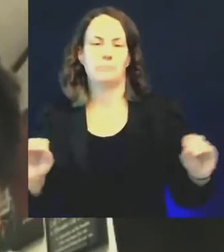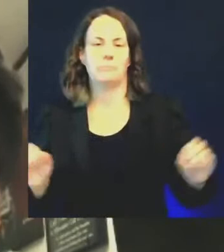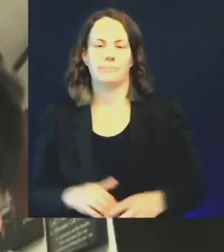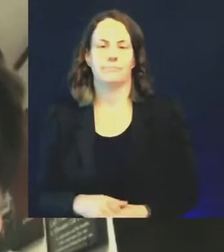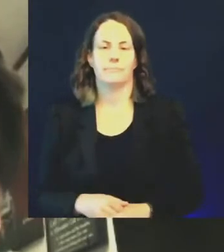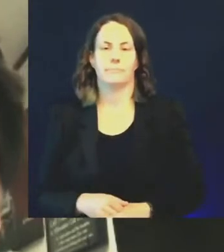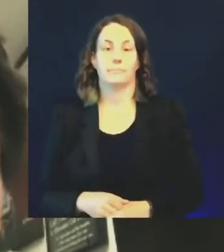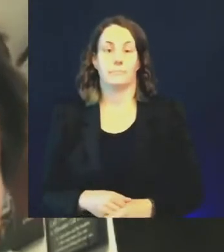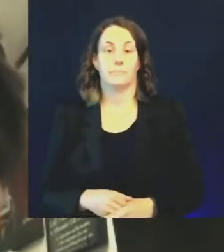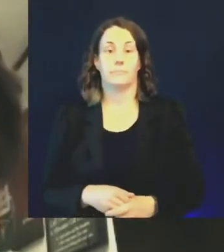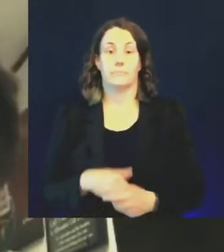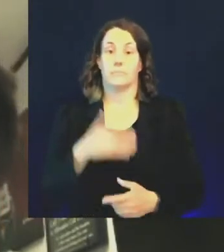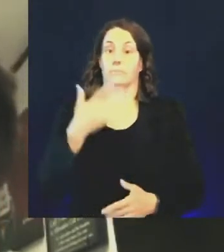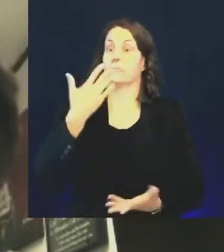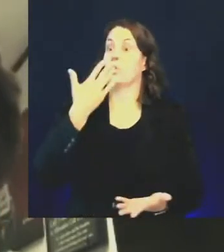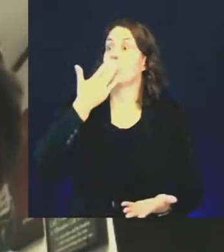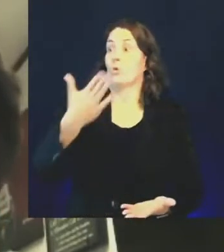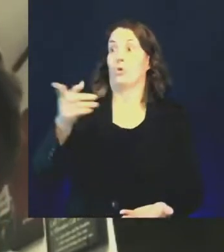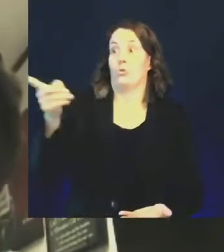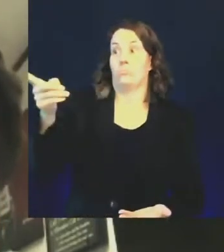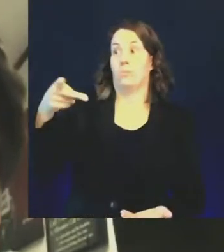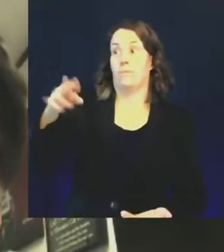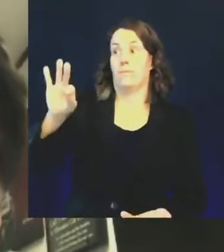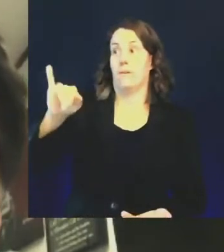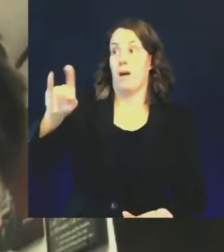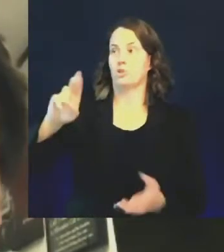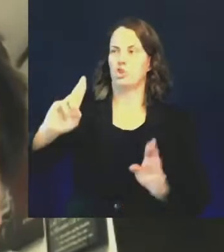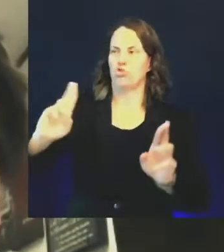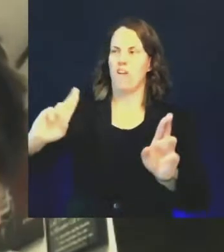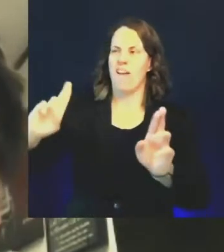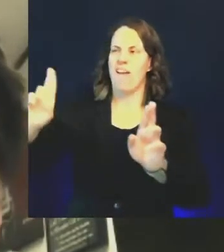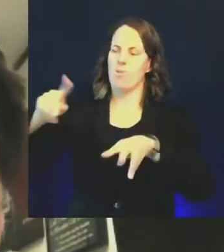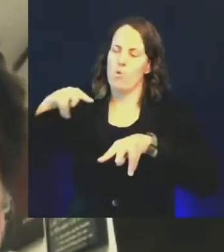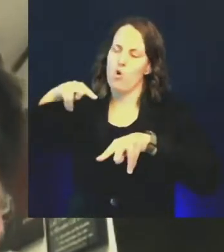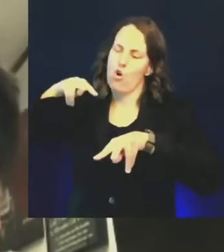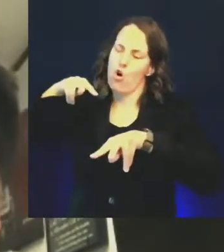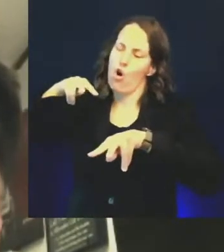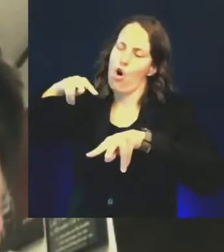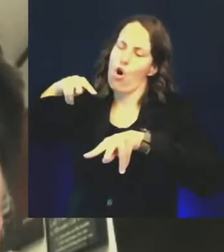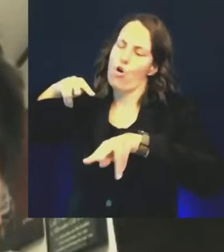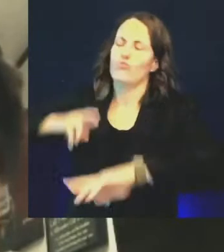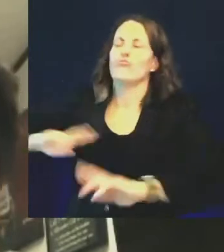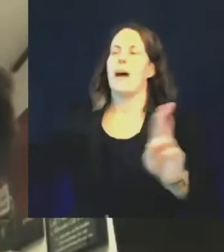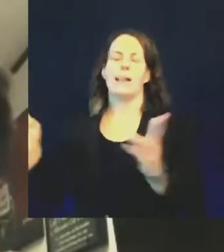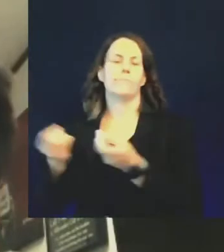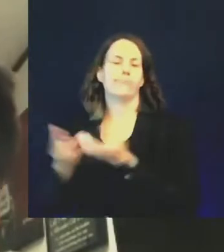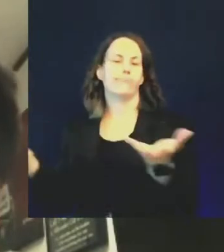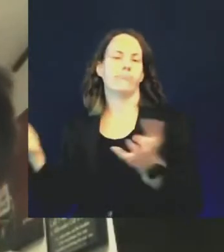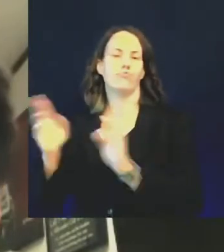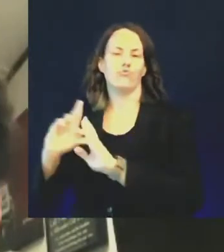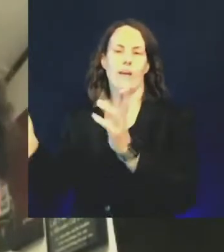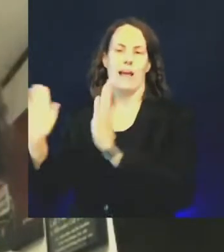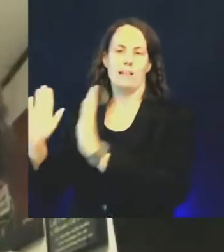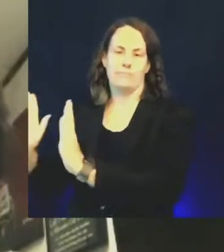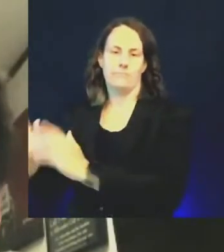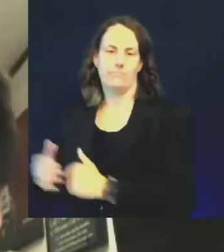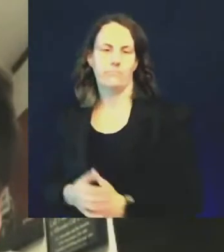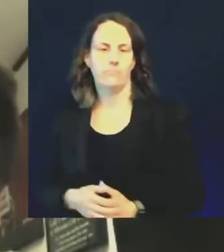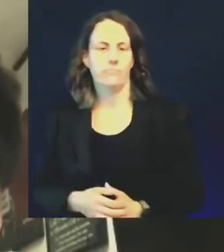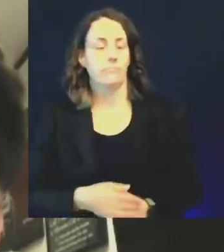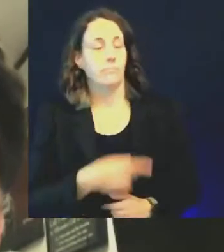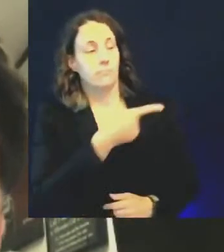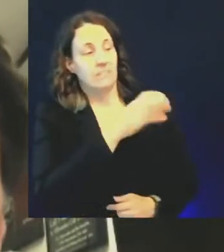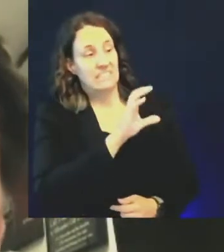being proactive, doing good science on investigating this. The clinical guidance committees